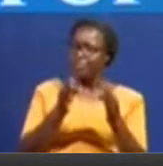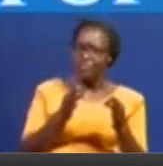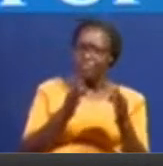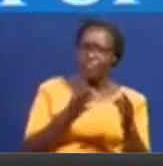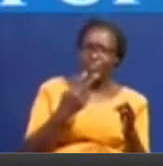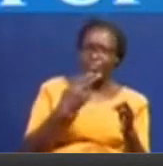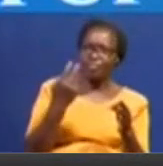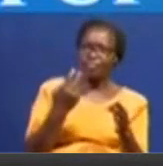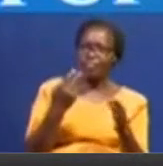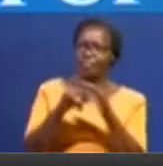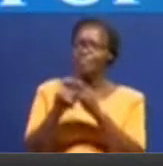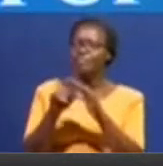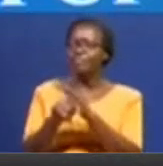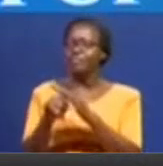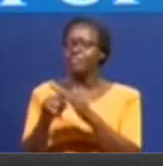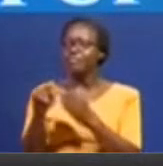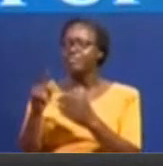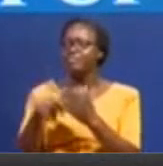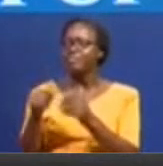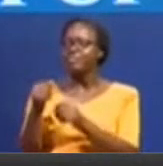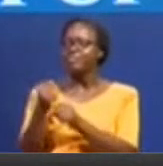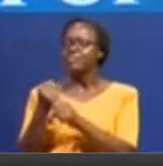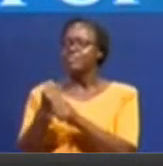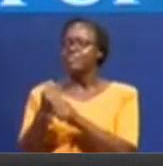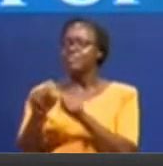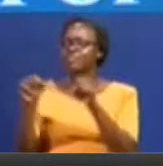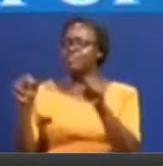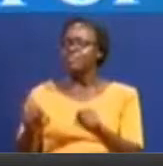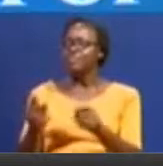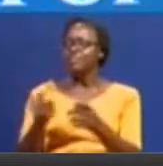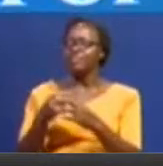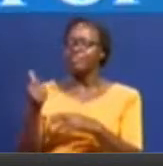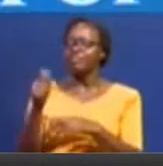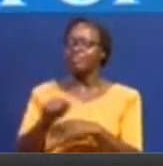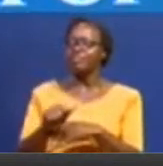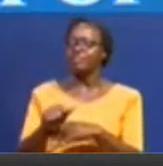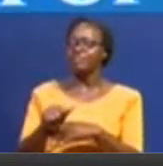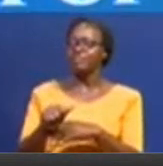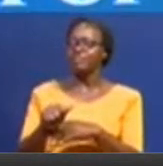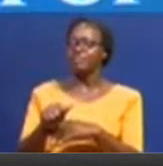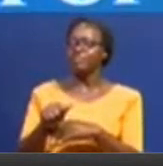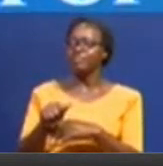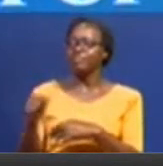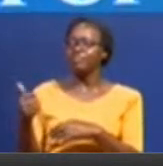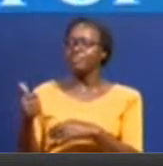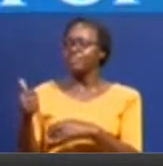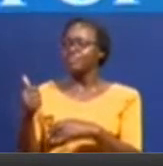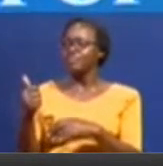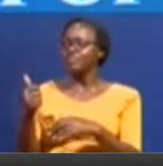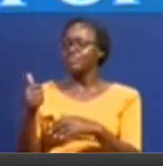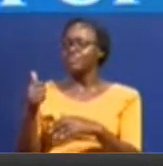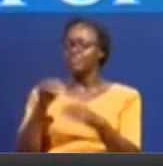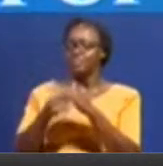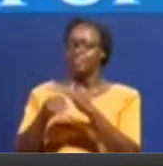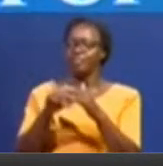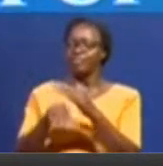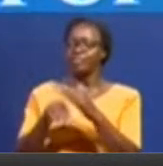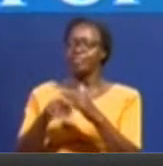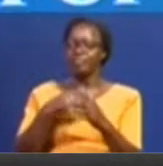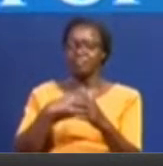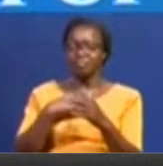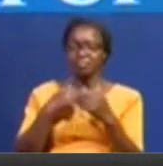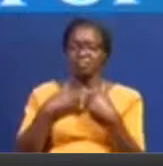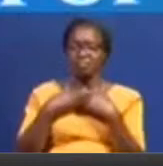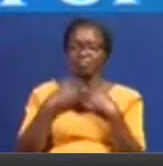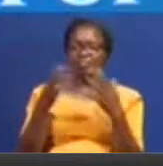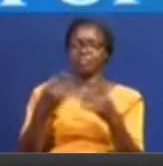who has had access, what they have done in that system, and any unauthorized access to the system. But I also